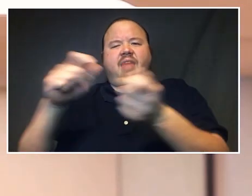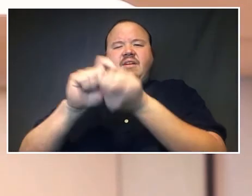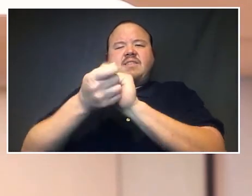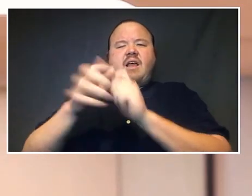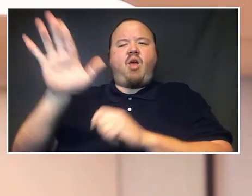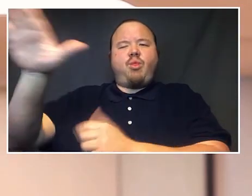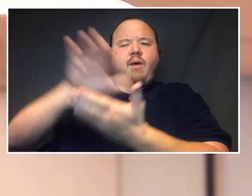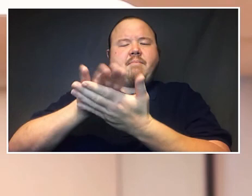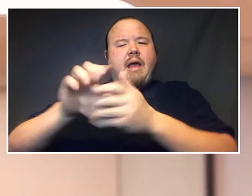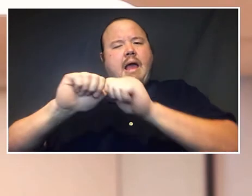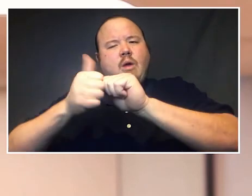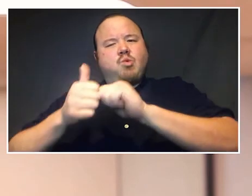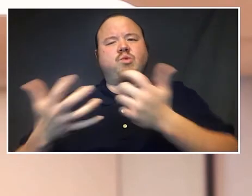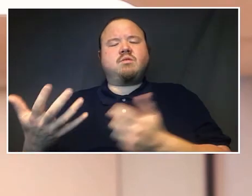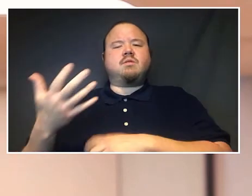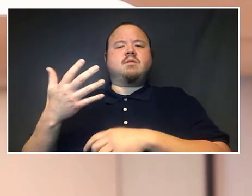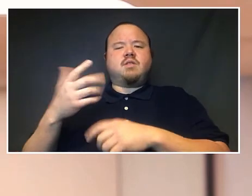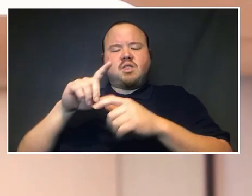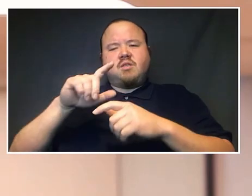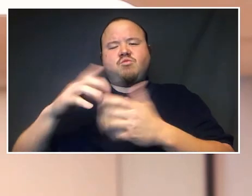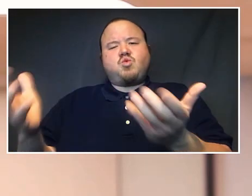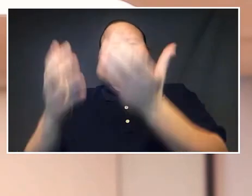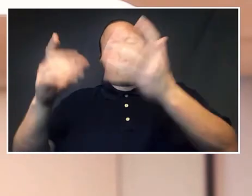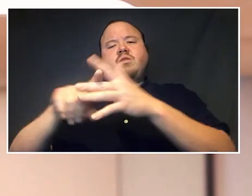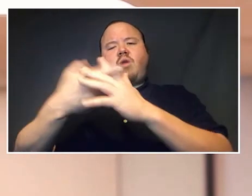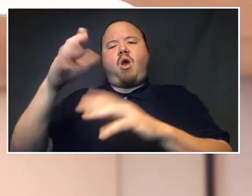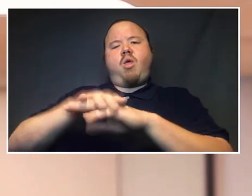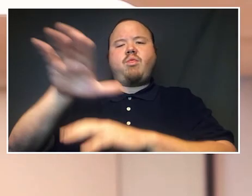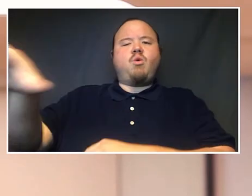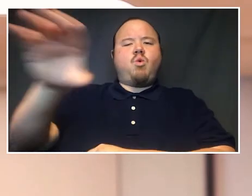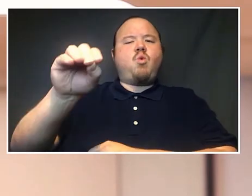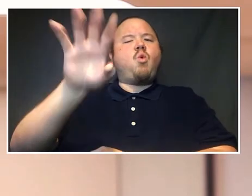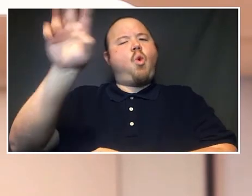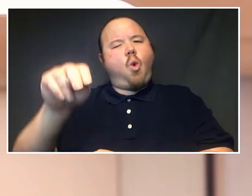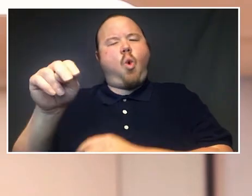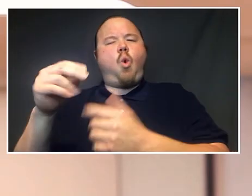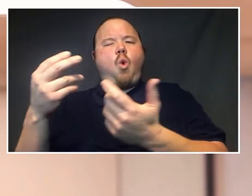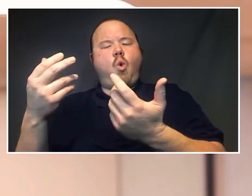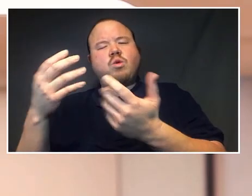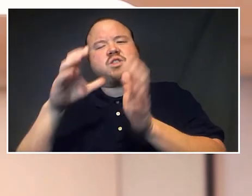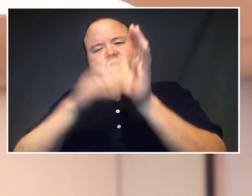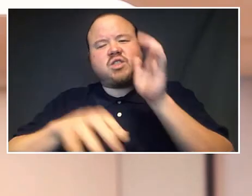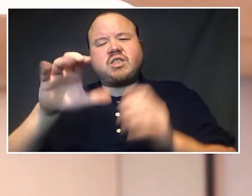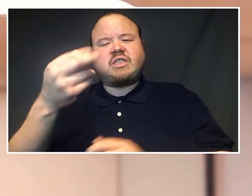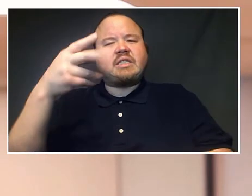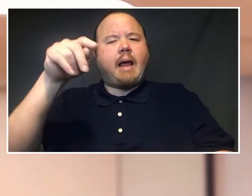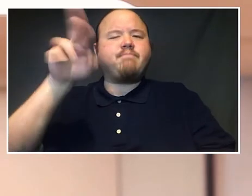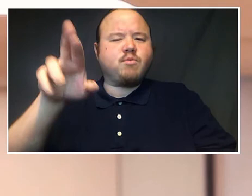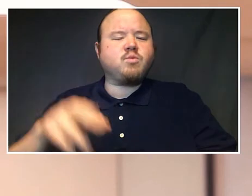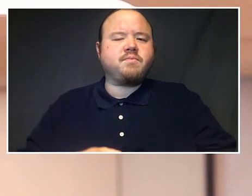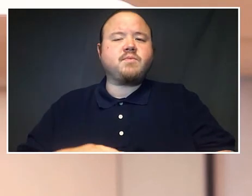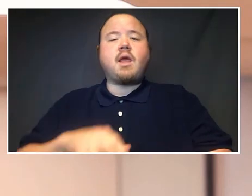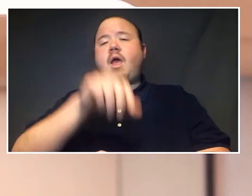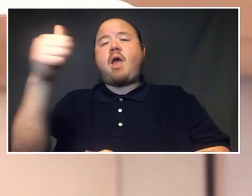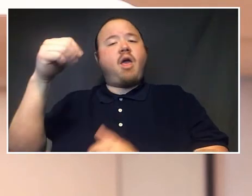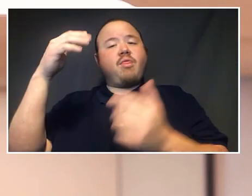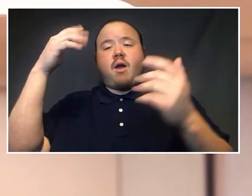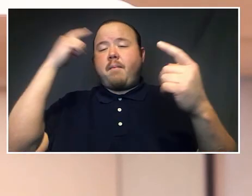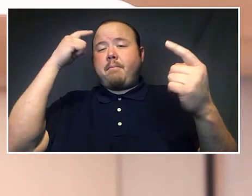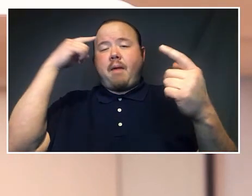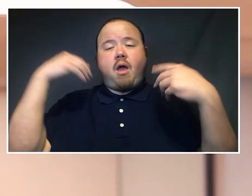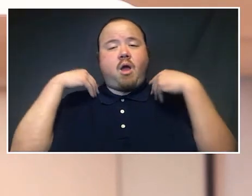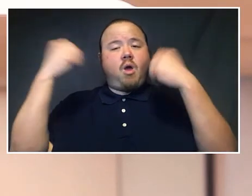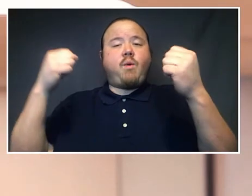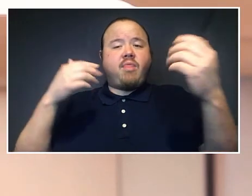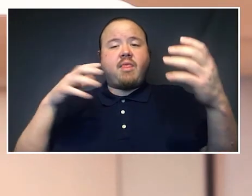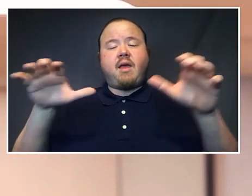campus and encouraging them to start their own Active Minds chapters. Other mental health awareness activities include our coordination at the